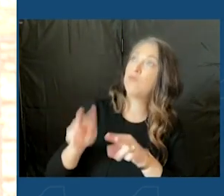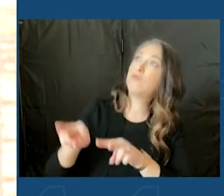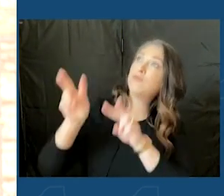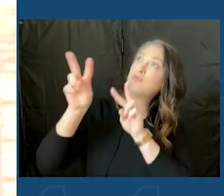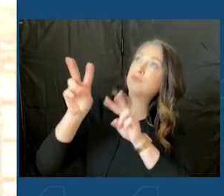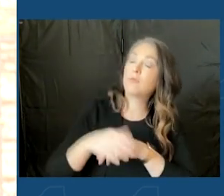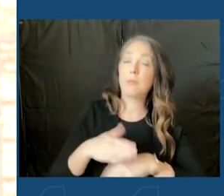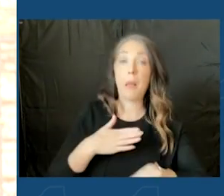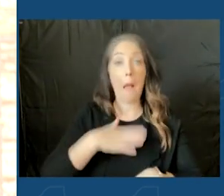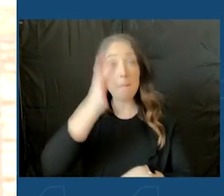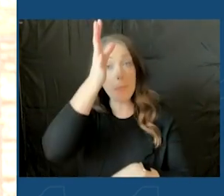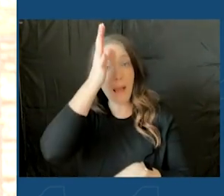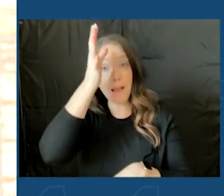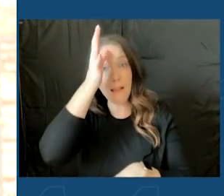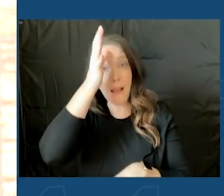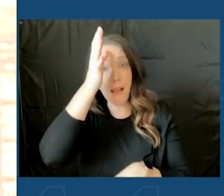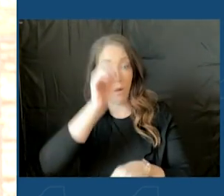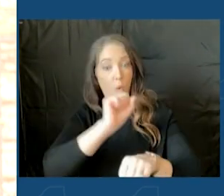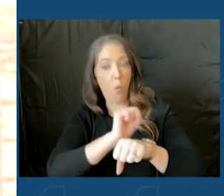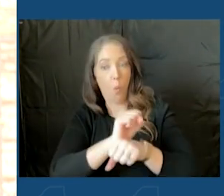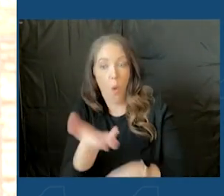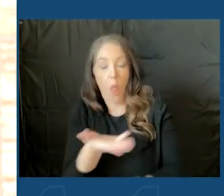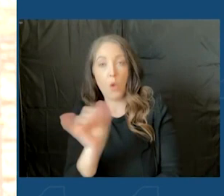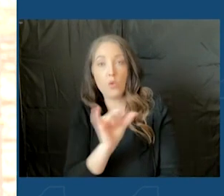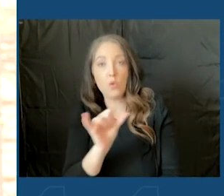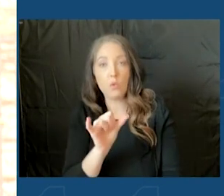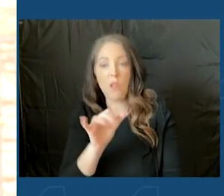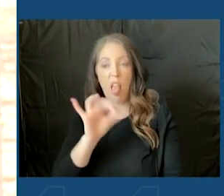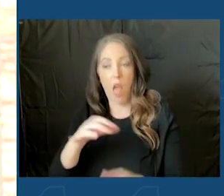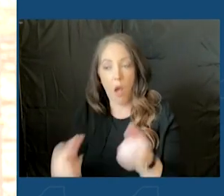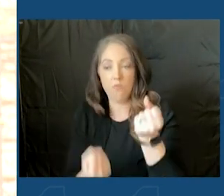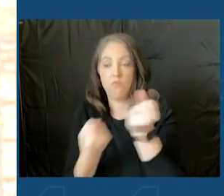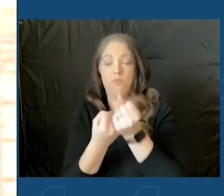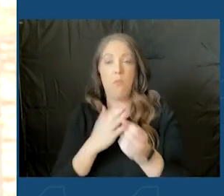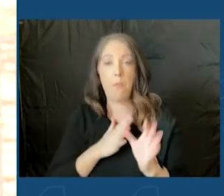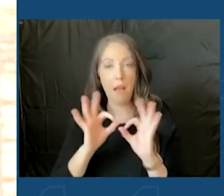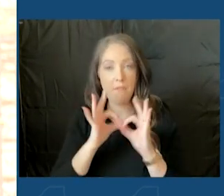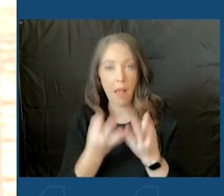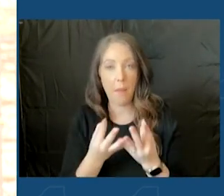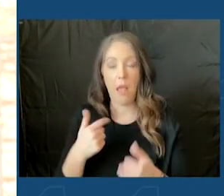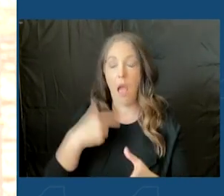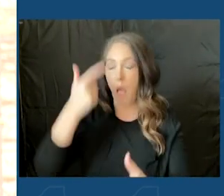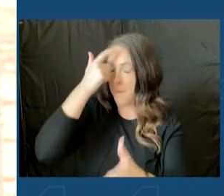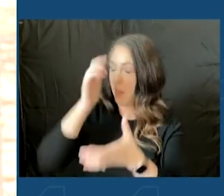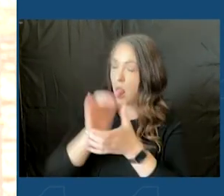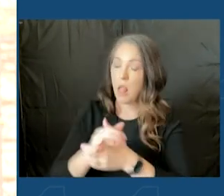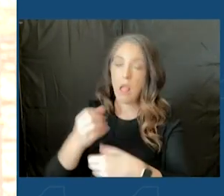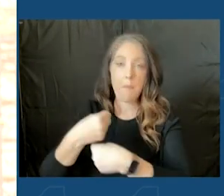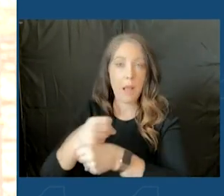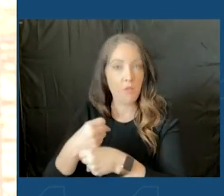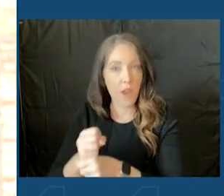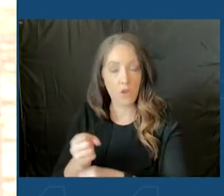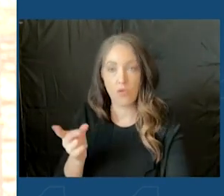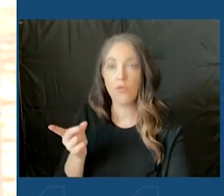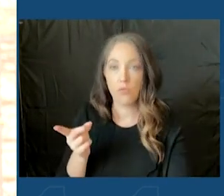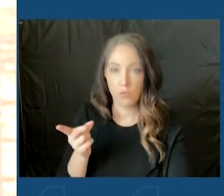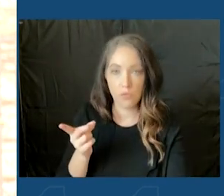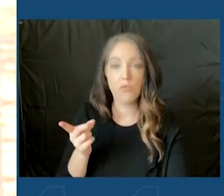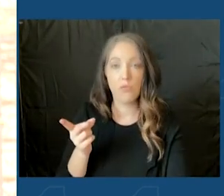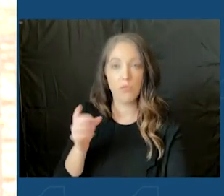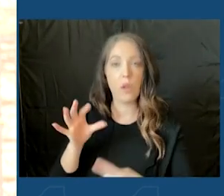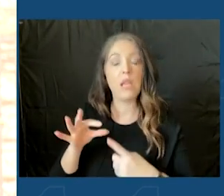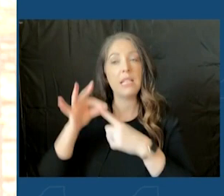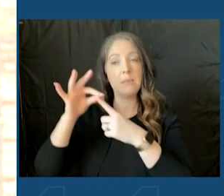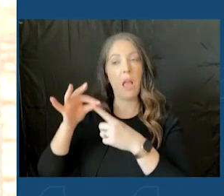well, that's what lifted my family up. So I'm a believer in manufacturing, and particularly the legacy industries